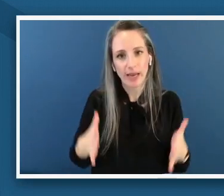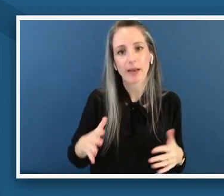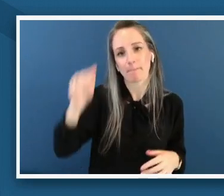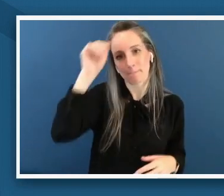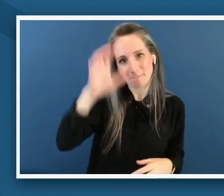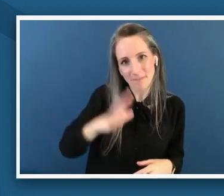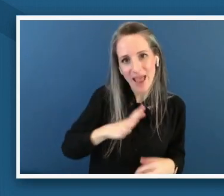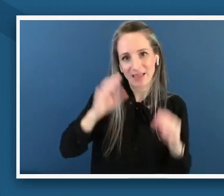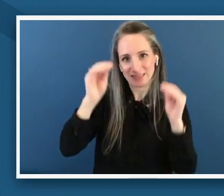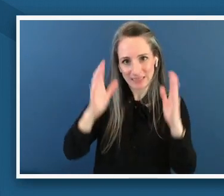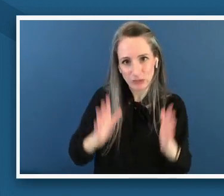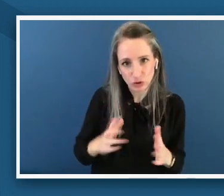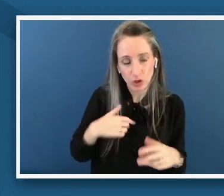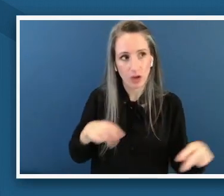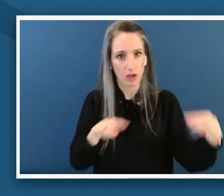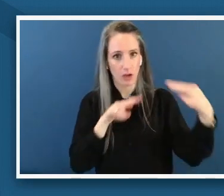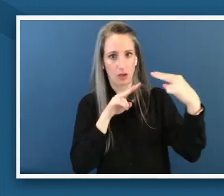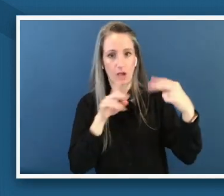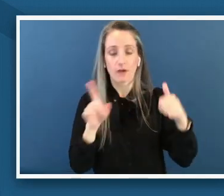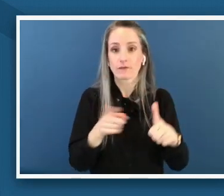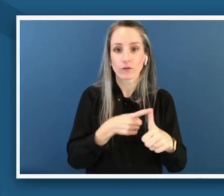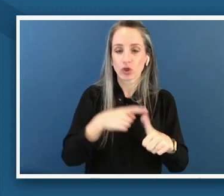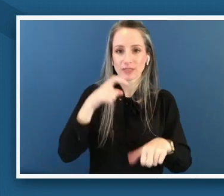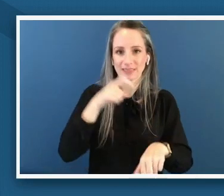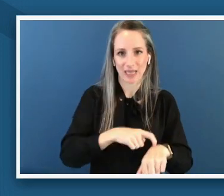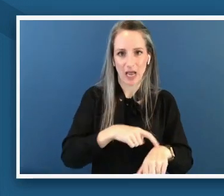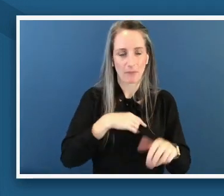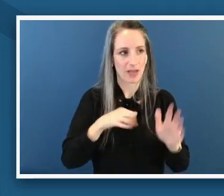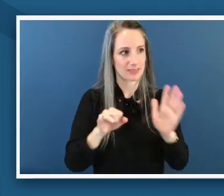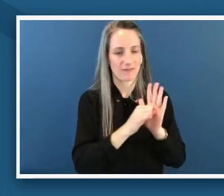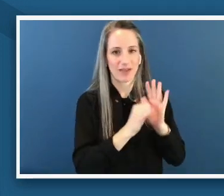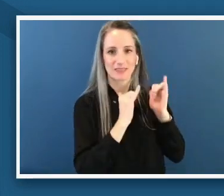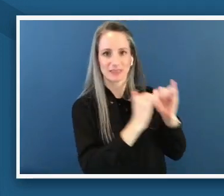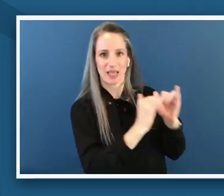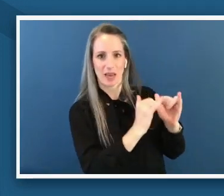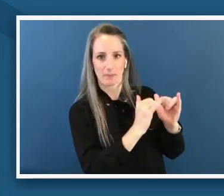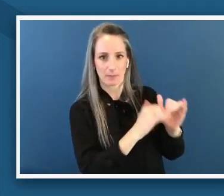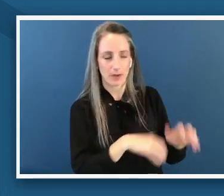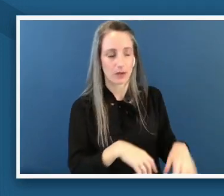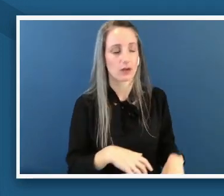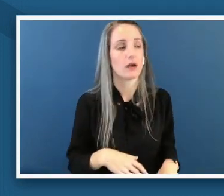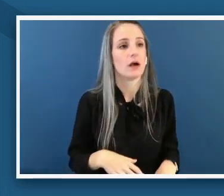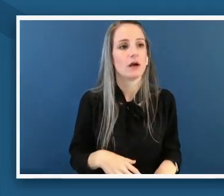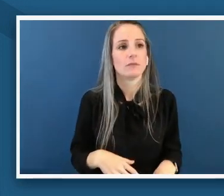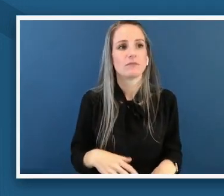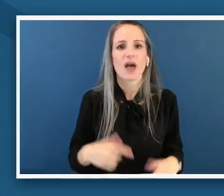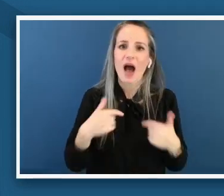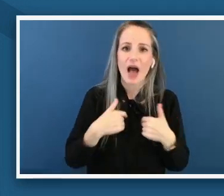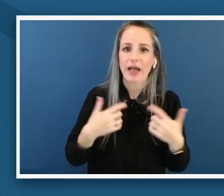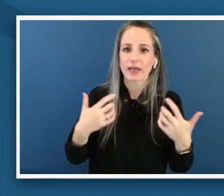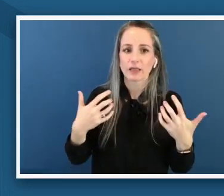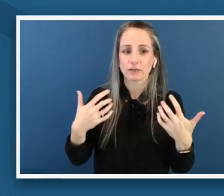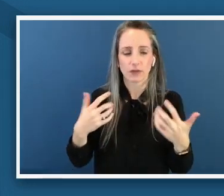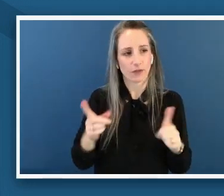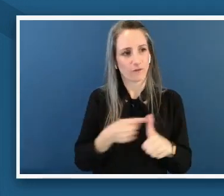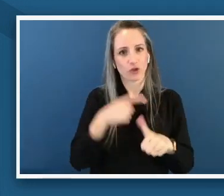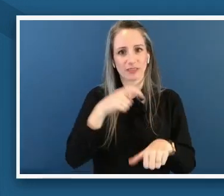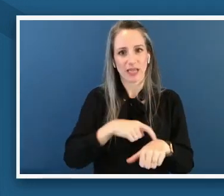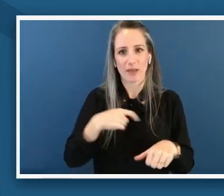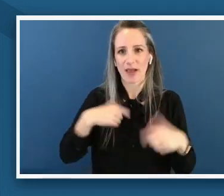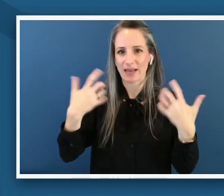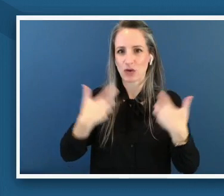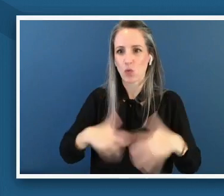is. And so initially I didn't want to be a teacher. I wanted to be a musician that gave props to my teachers when I got my